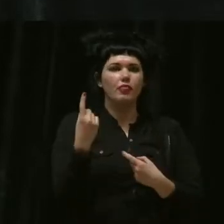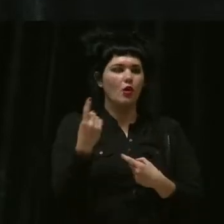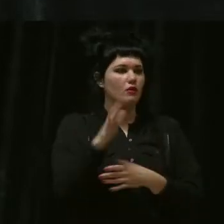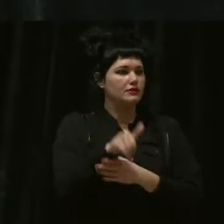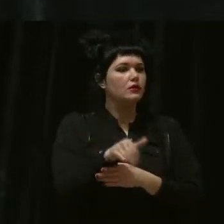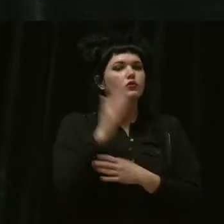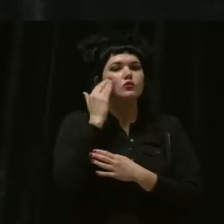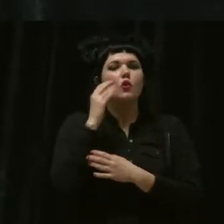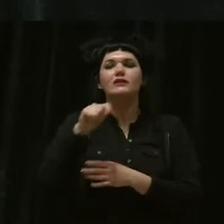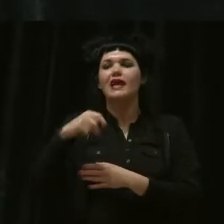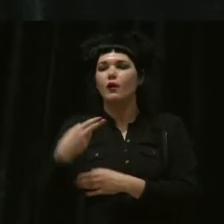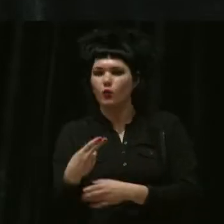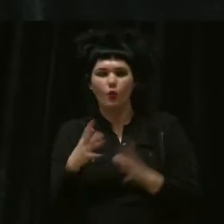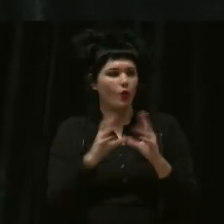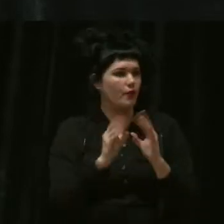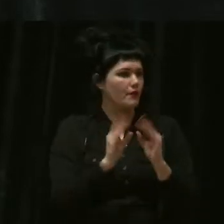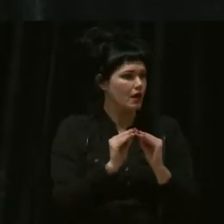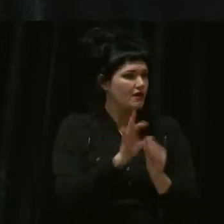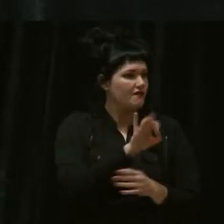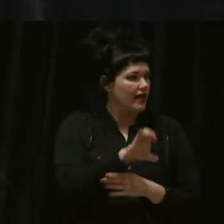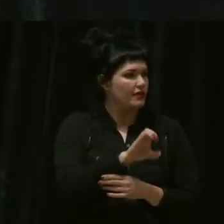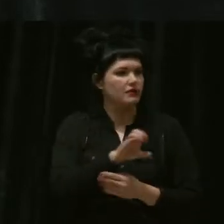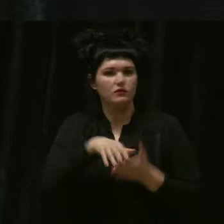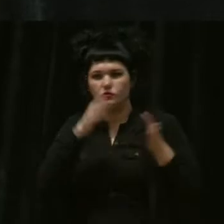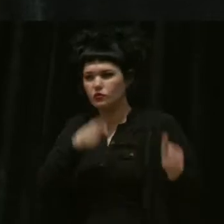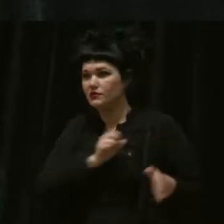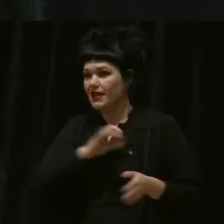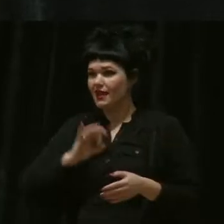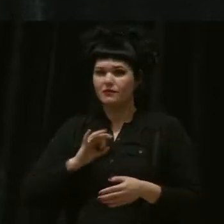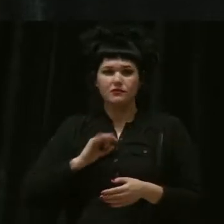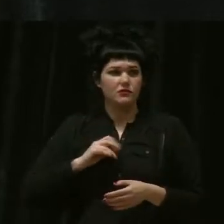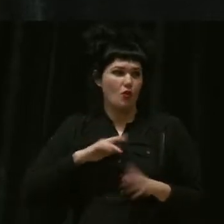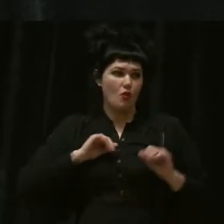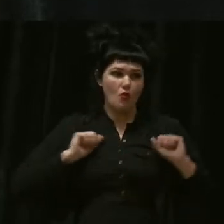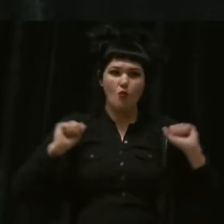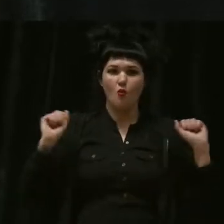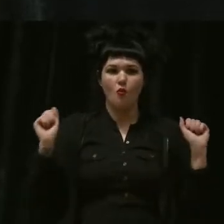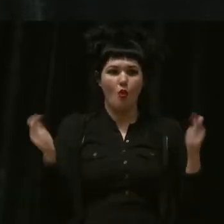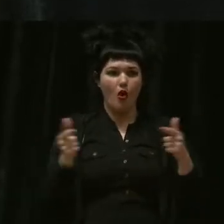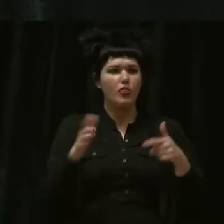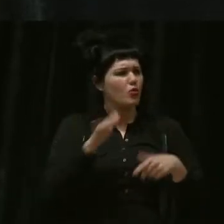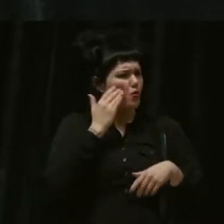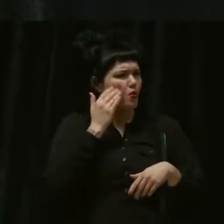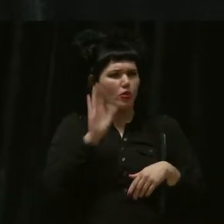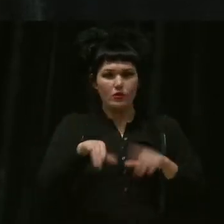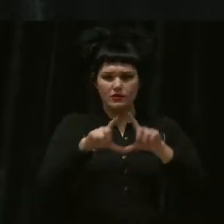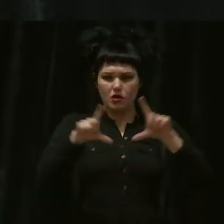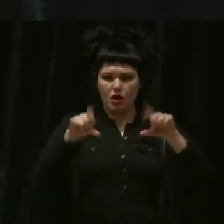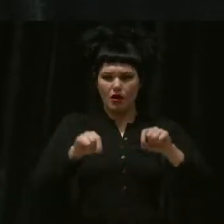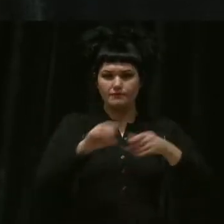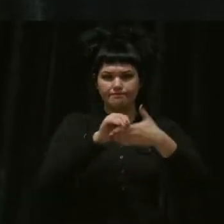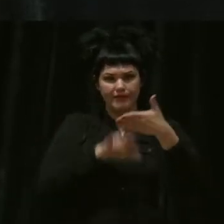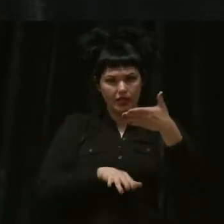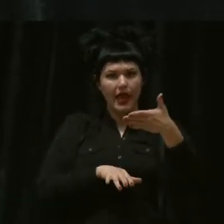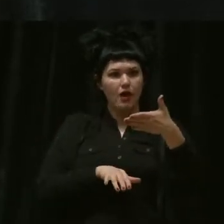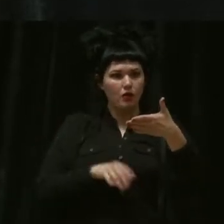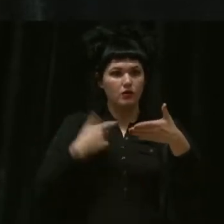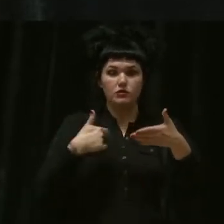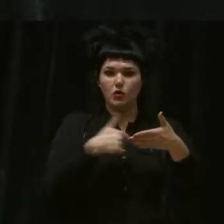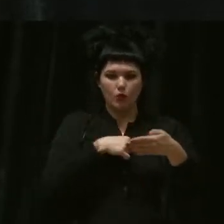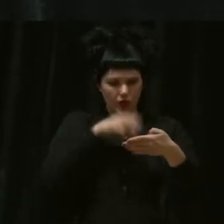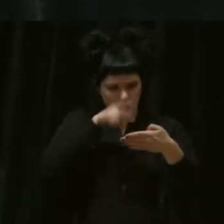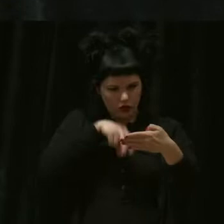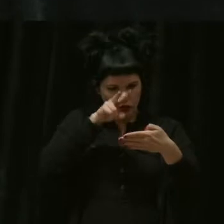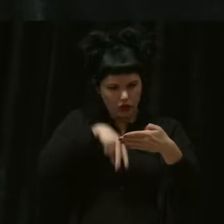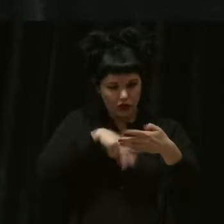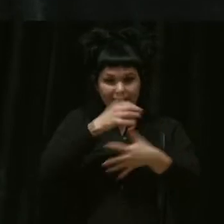town hall meetings, either with faculty, students, and staff? So all of those little cards that you filled out, we looked at all of